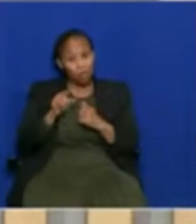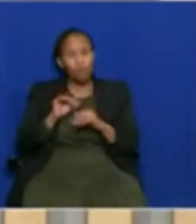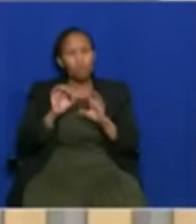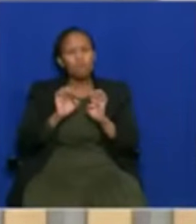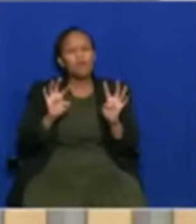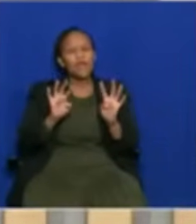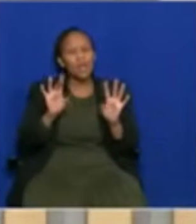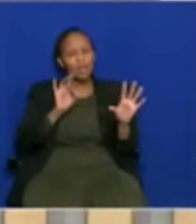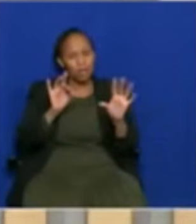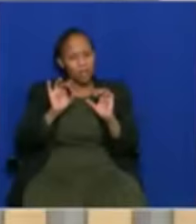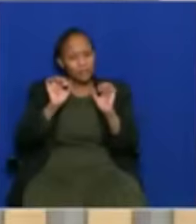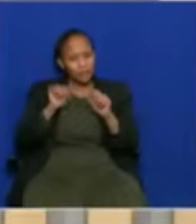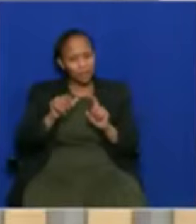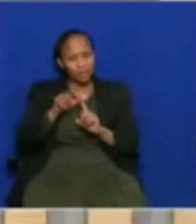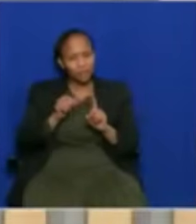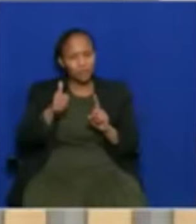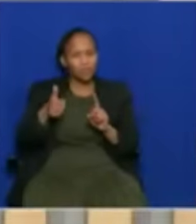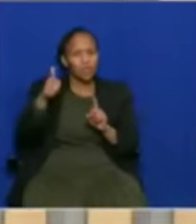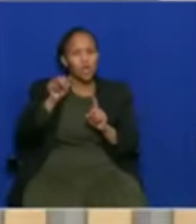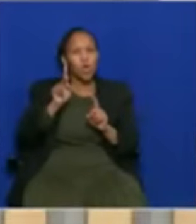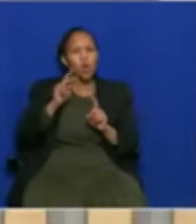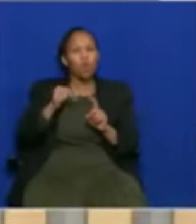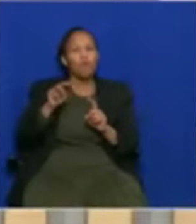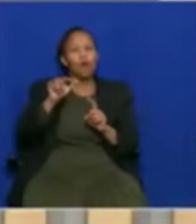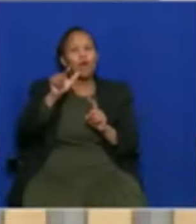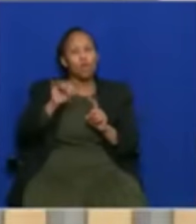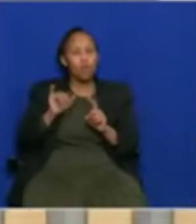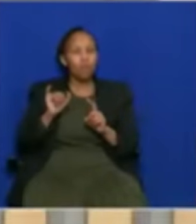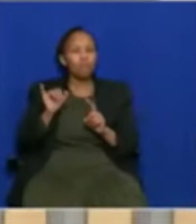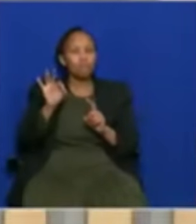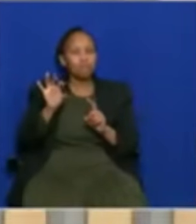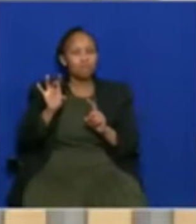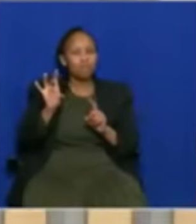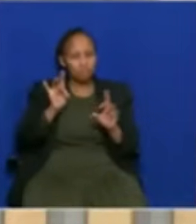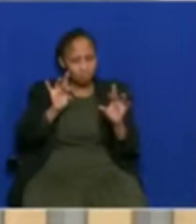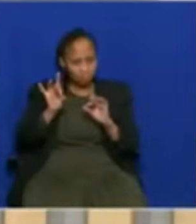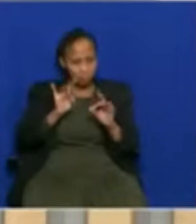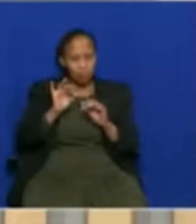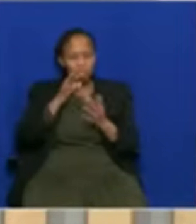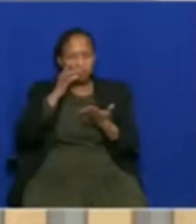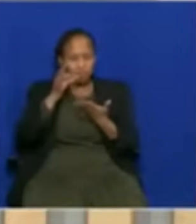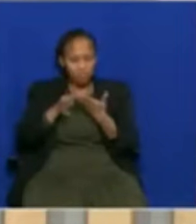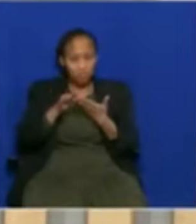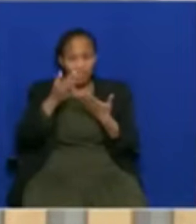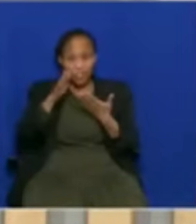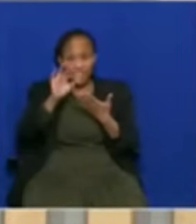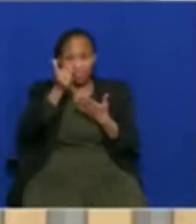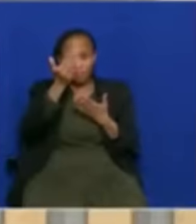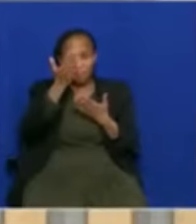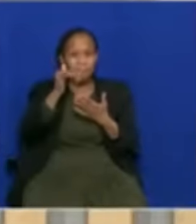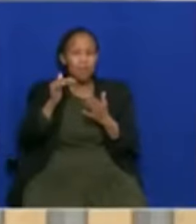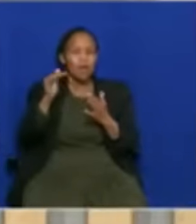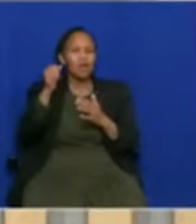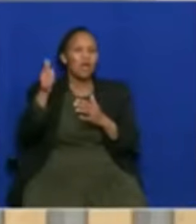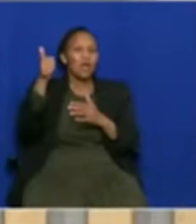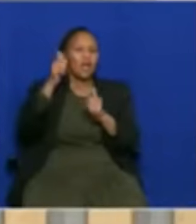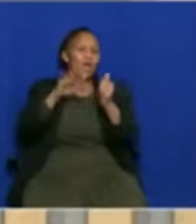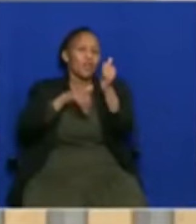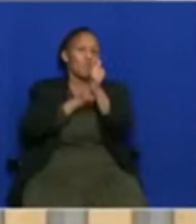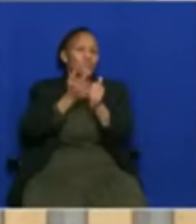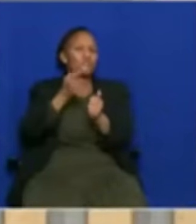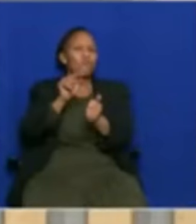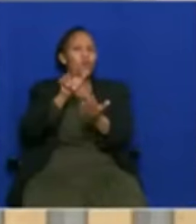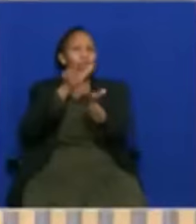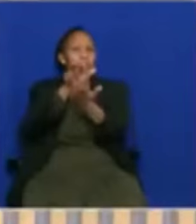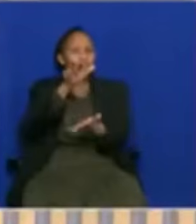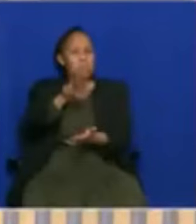Kumalo he recommended it for approval to Head Office. Can I just ask, Colonel,